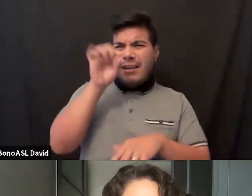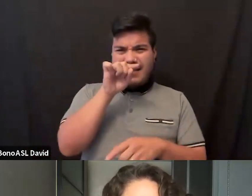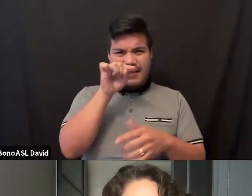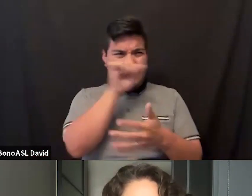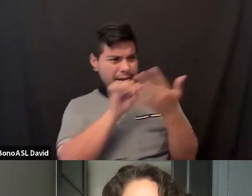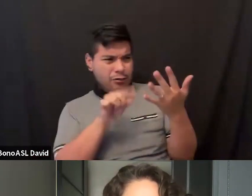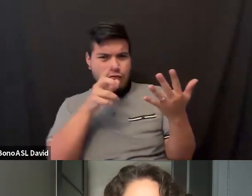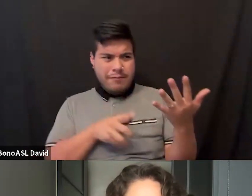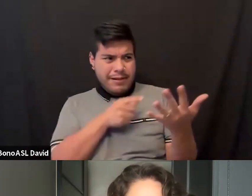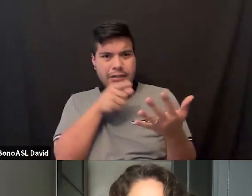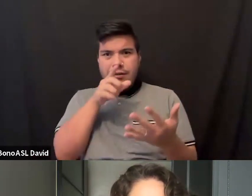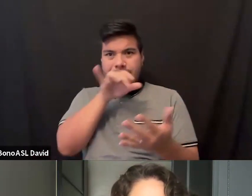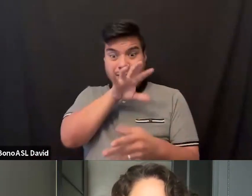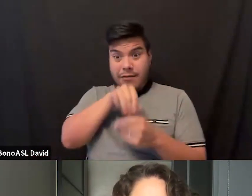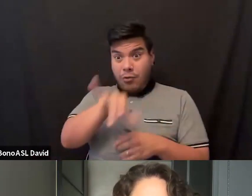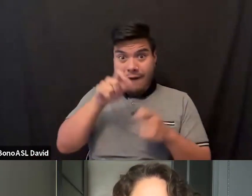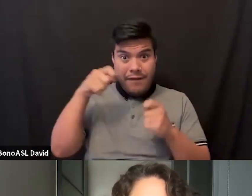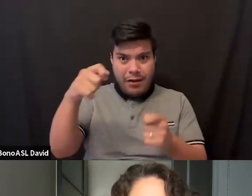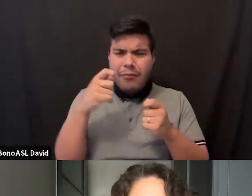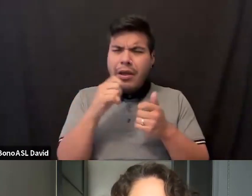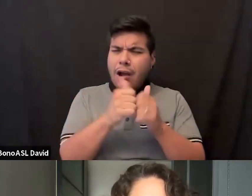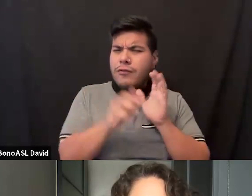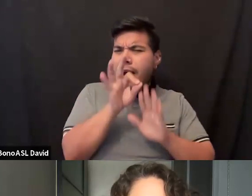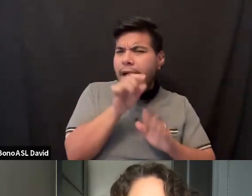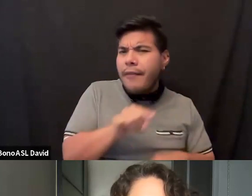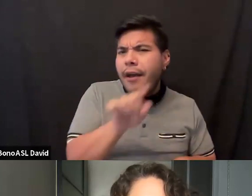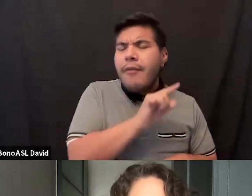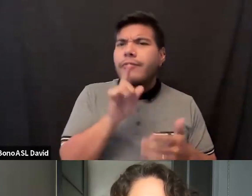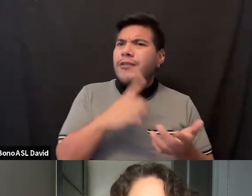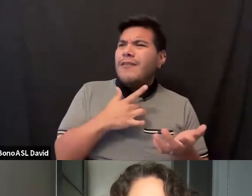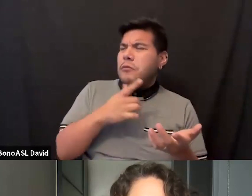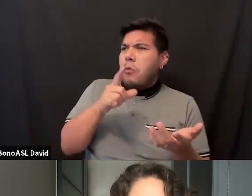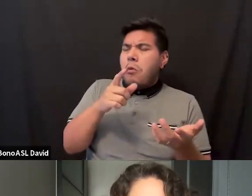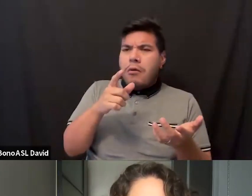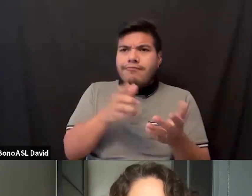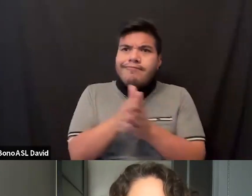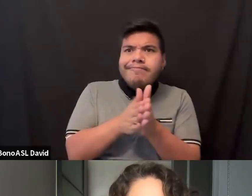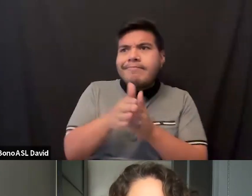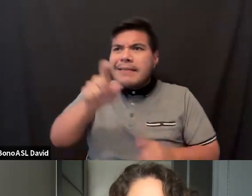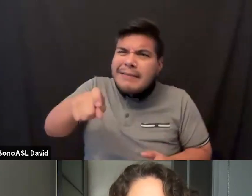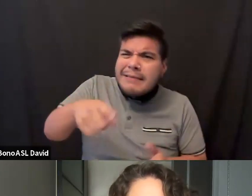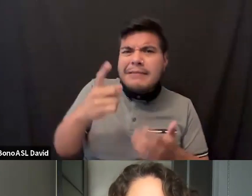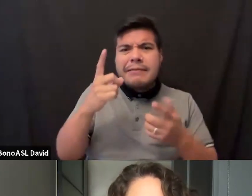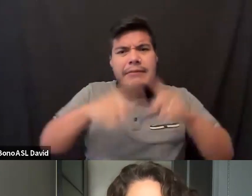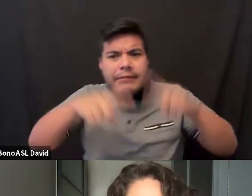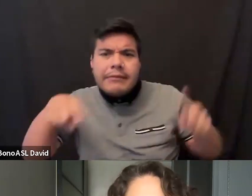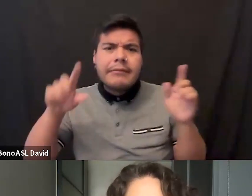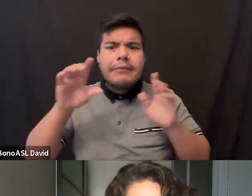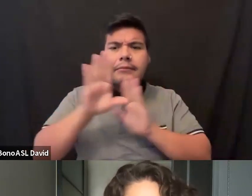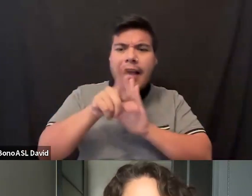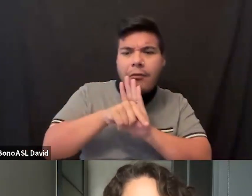were willing to share their stories? Like, was there kind of a real need to find women who had different backgrounds, who had